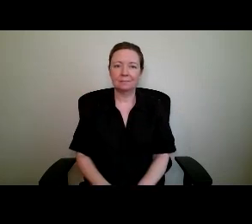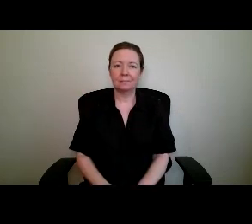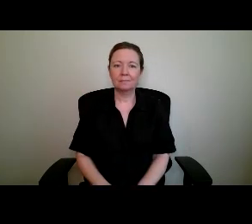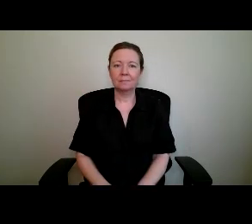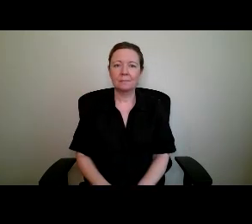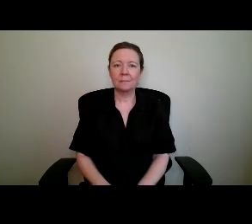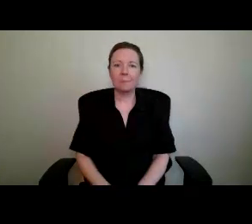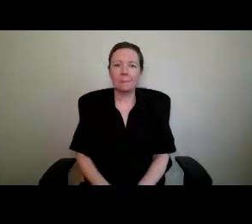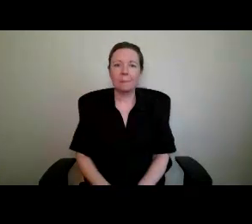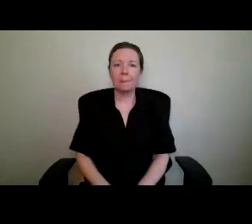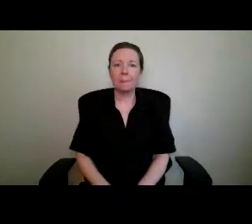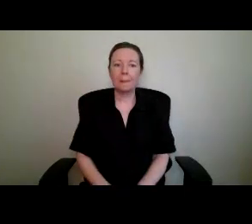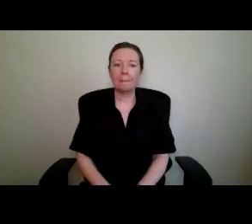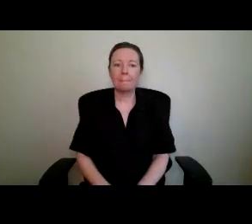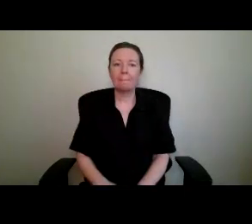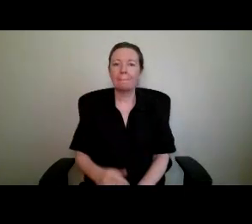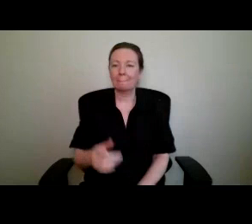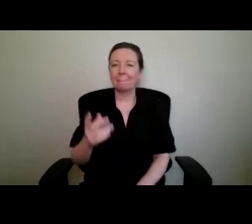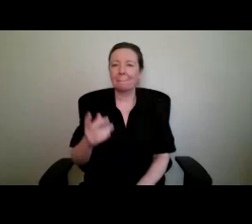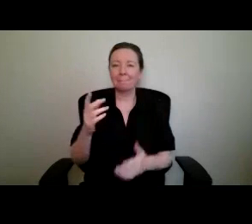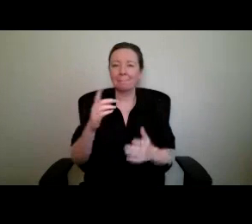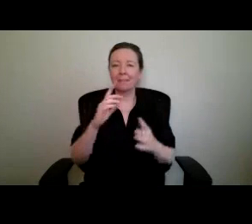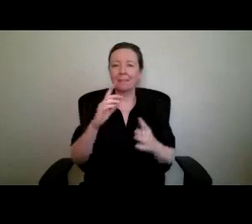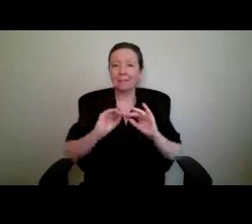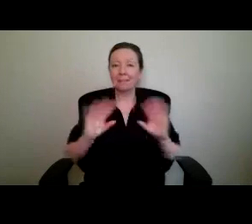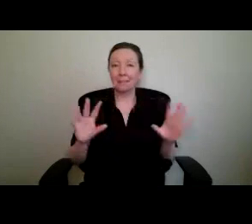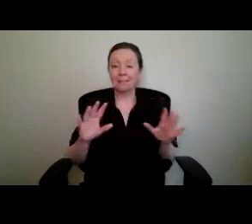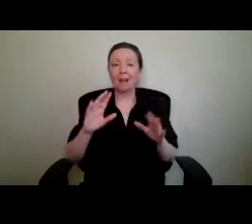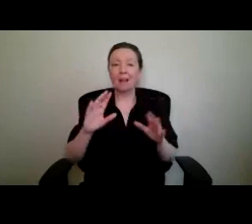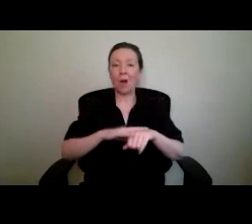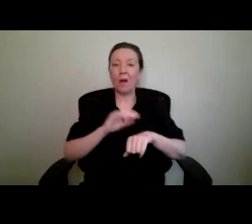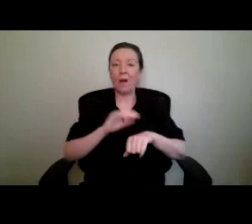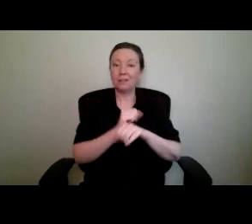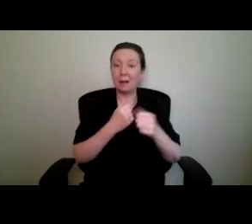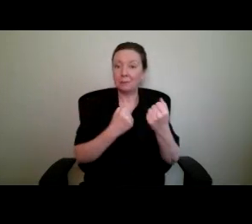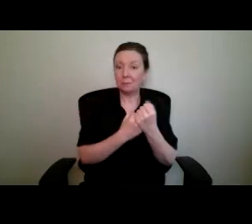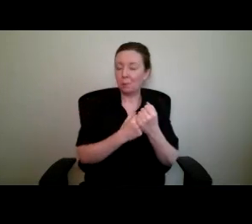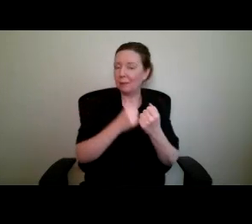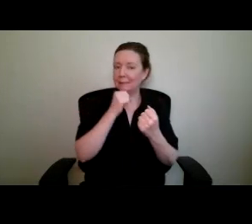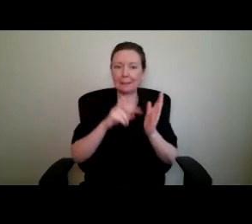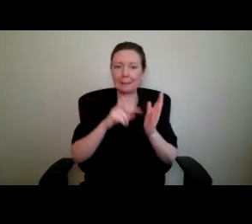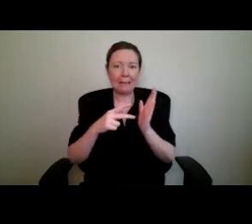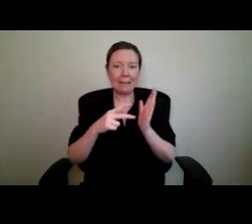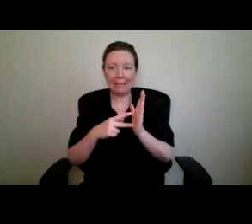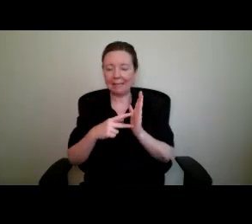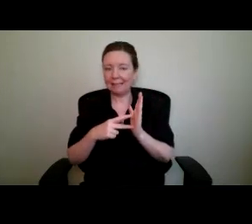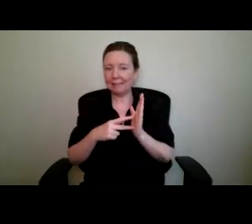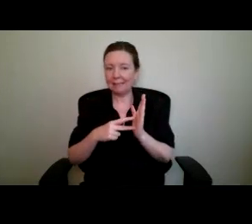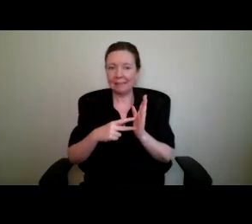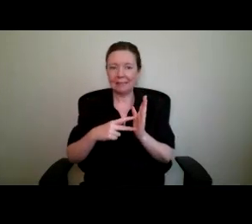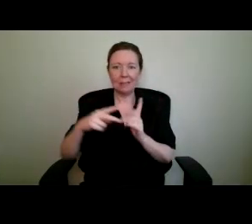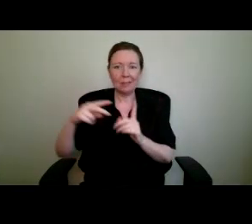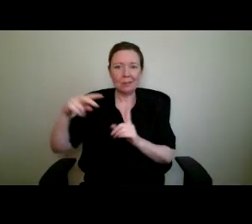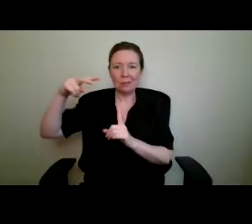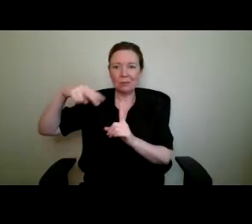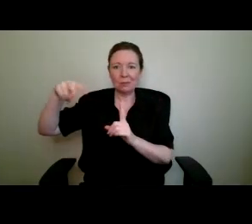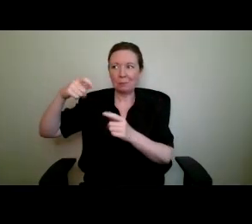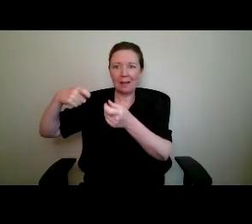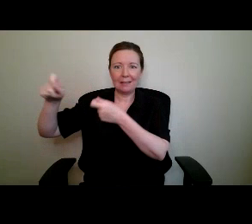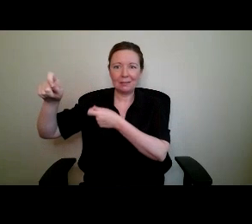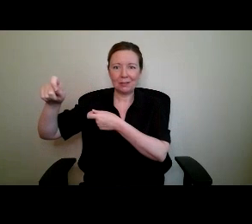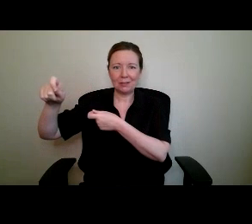And I see a question there, and it says, just to clarify, on-the-job supports does not serve as a supervisor or replacement of